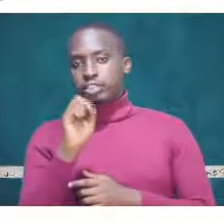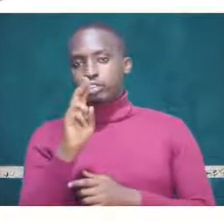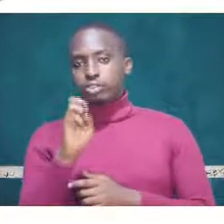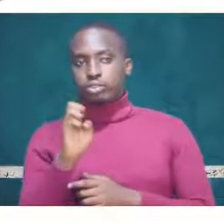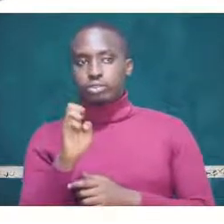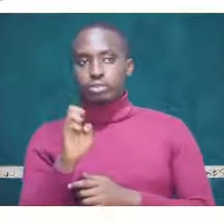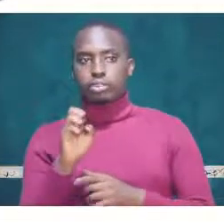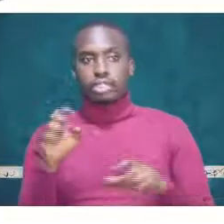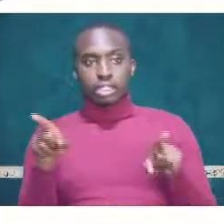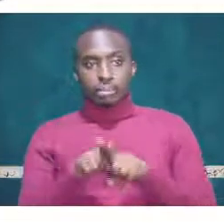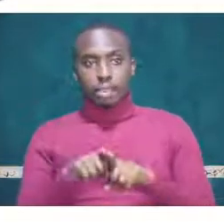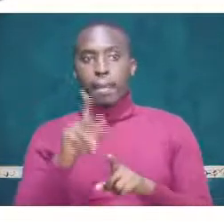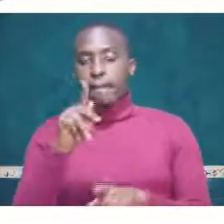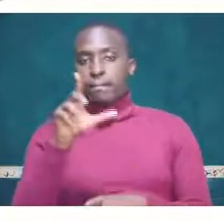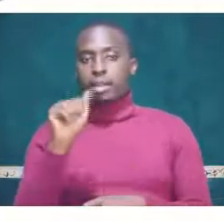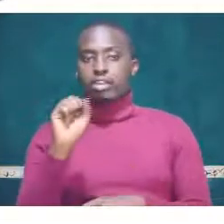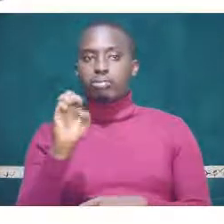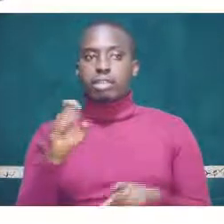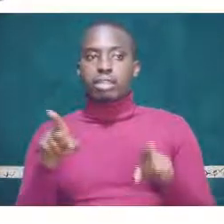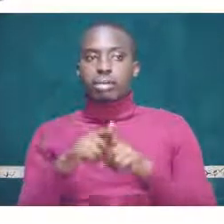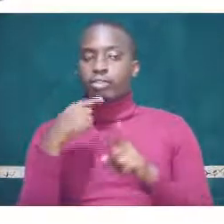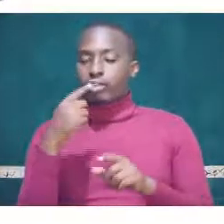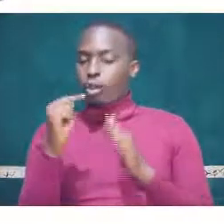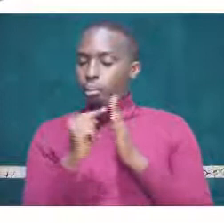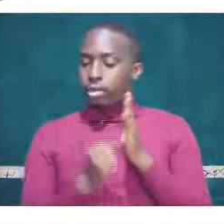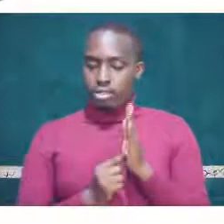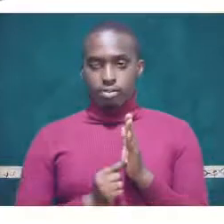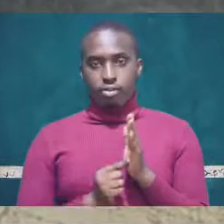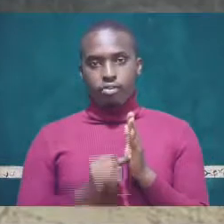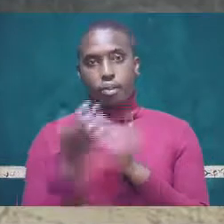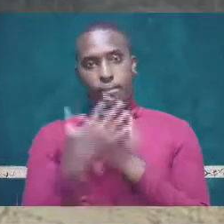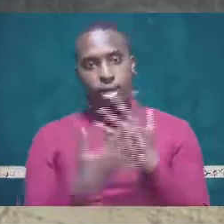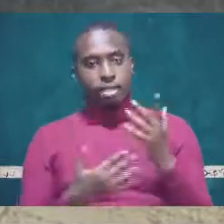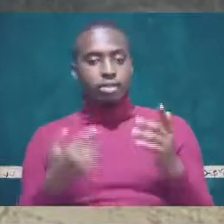you remember, we talked about one of the components of blood. We talked about blood plasma.